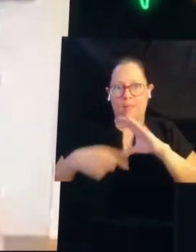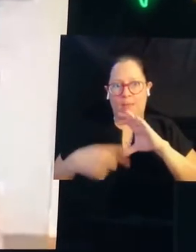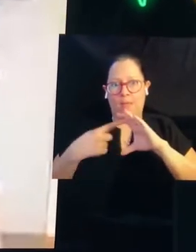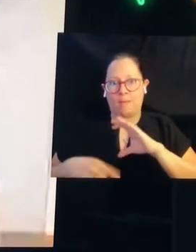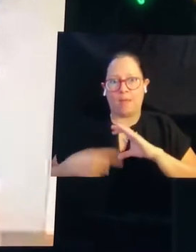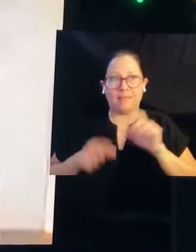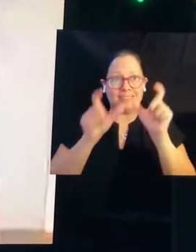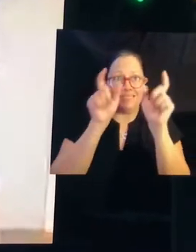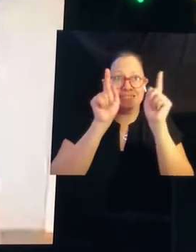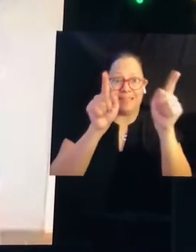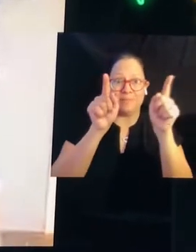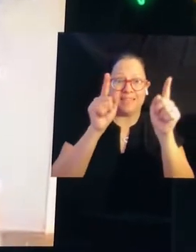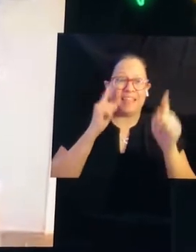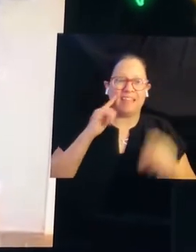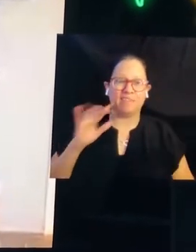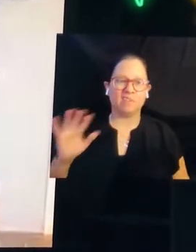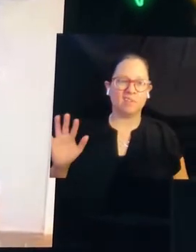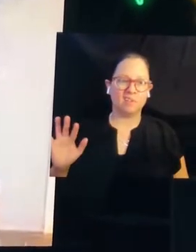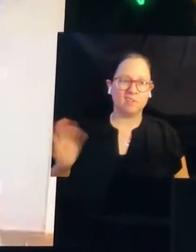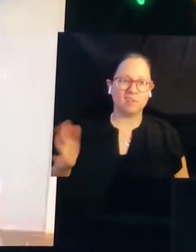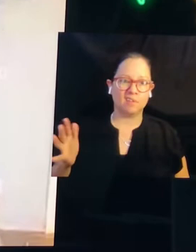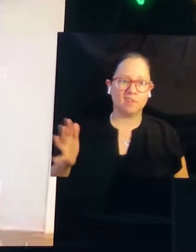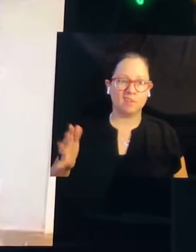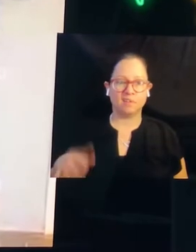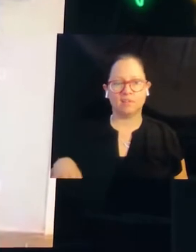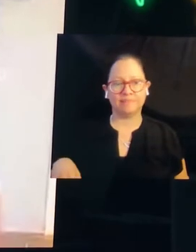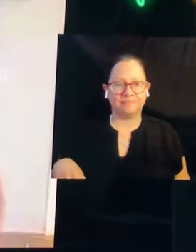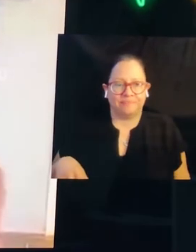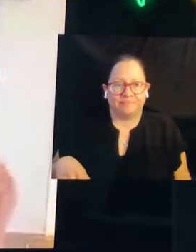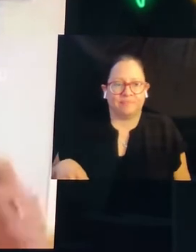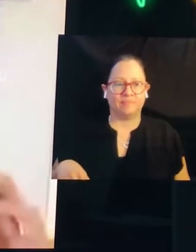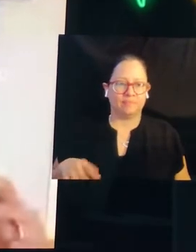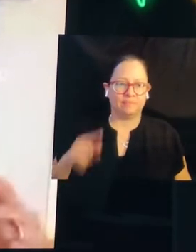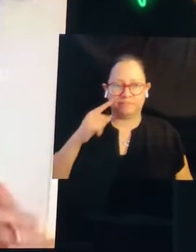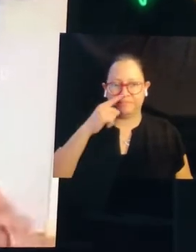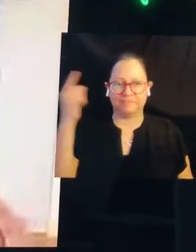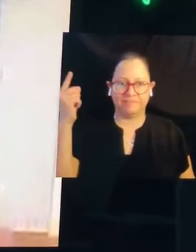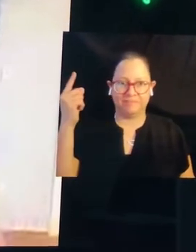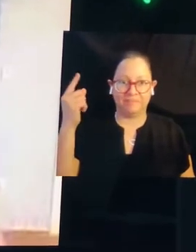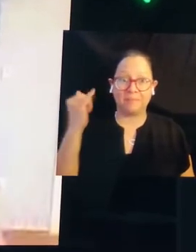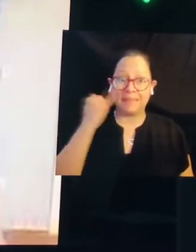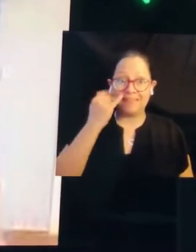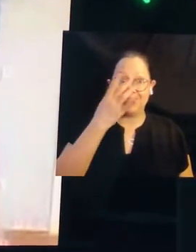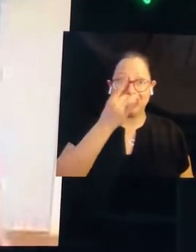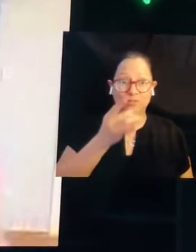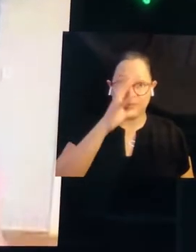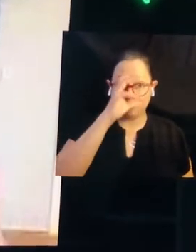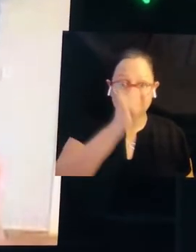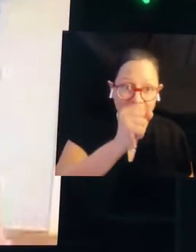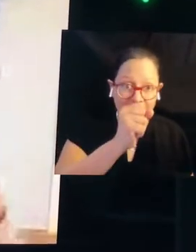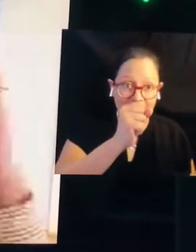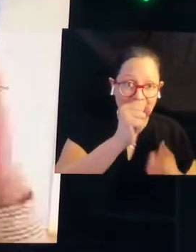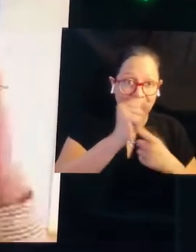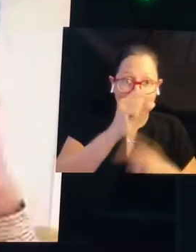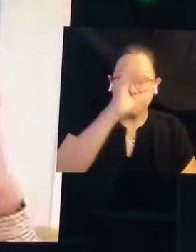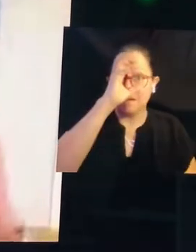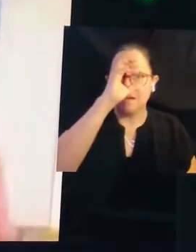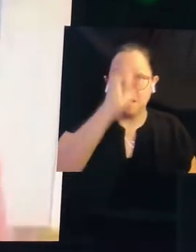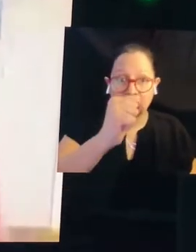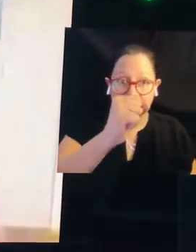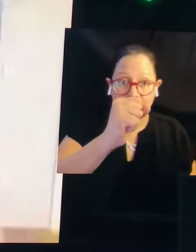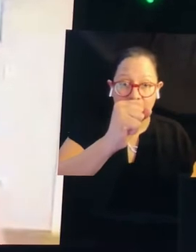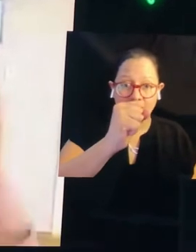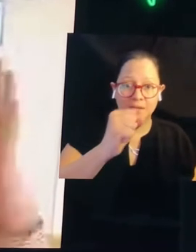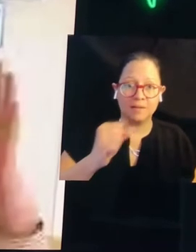tepid, uninteresting, they delete it. But if you have an interesting subject line that makes them, you know,